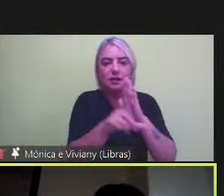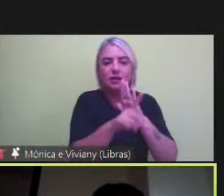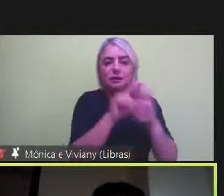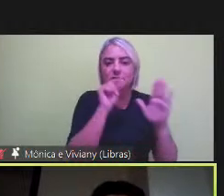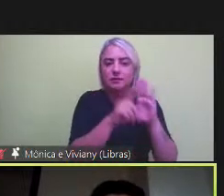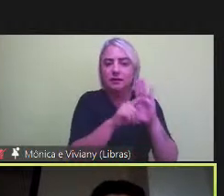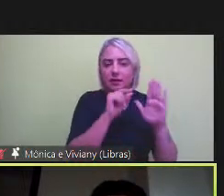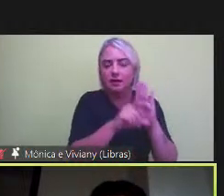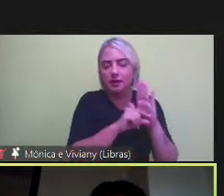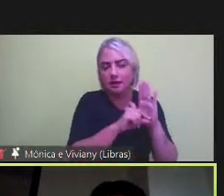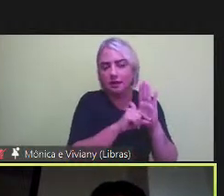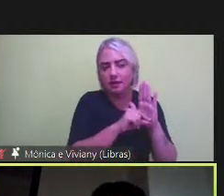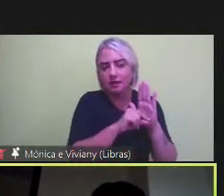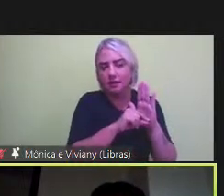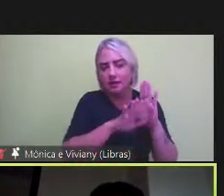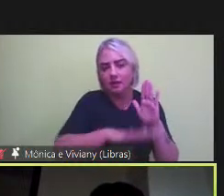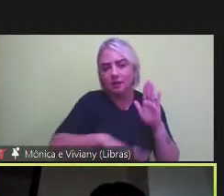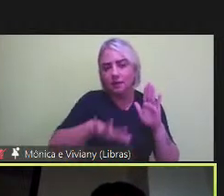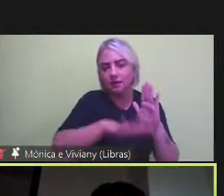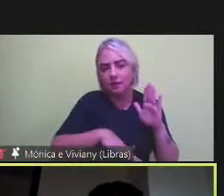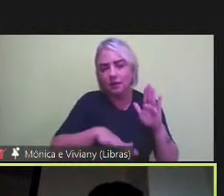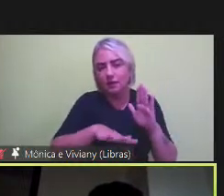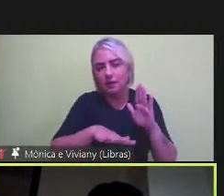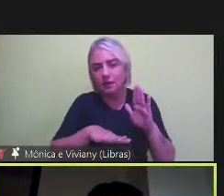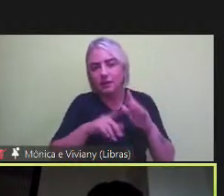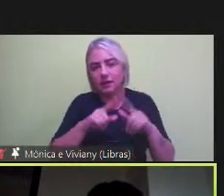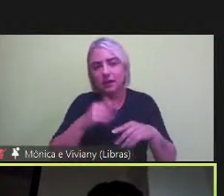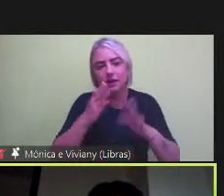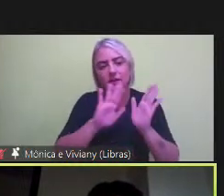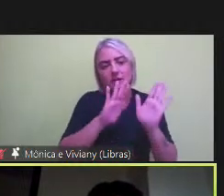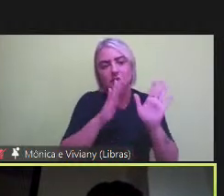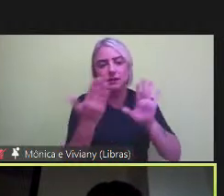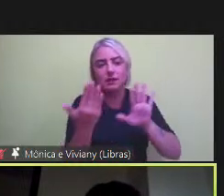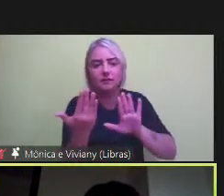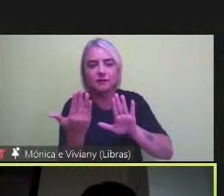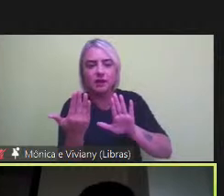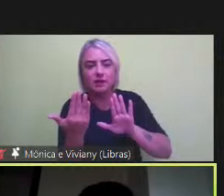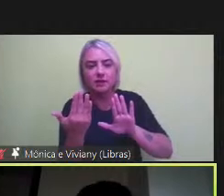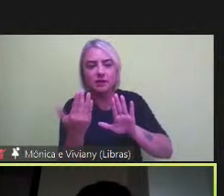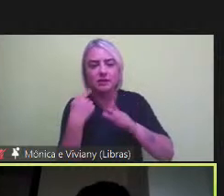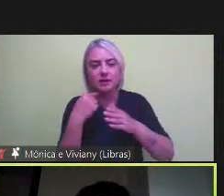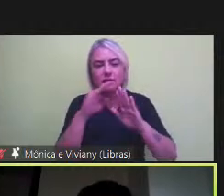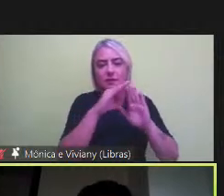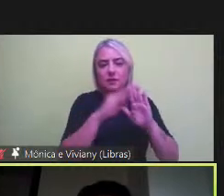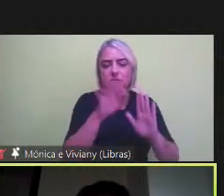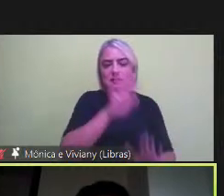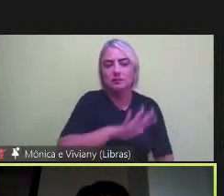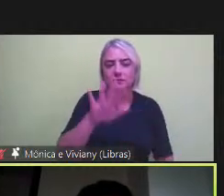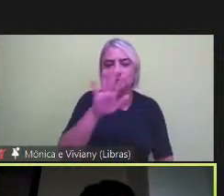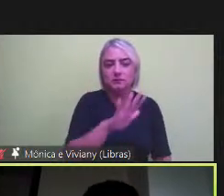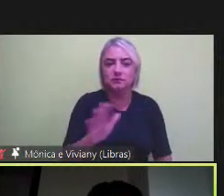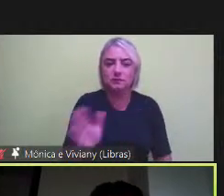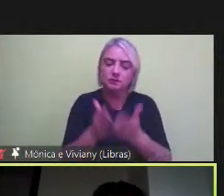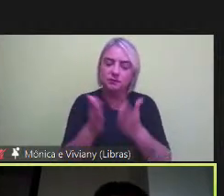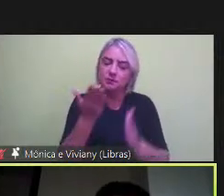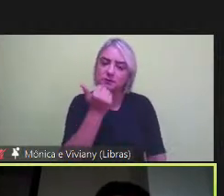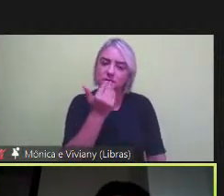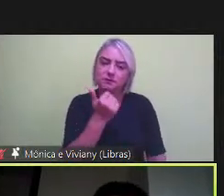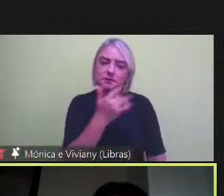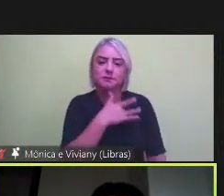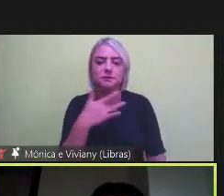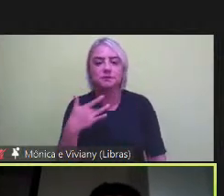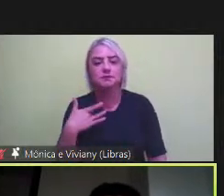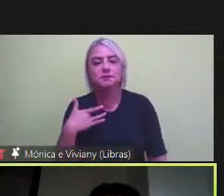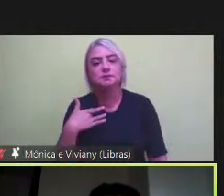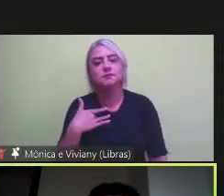that I am highlighting in the environment and what it is the interface between the National Program for the Promotion